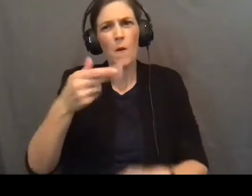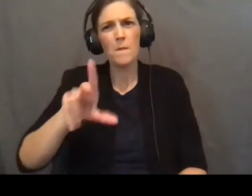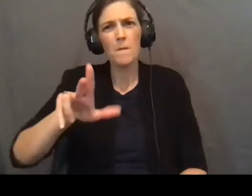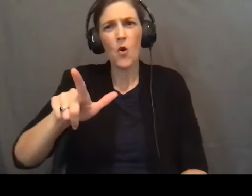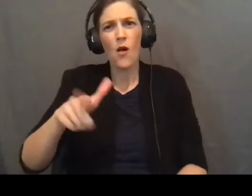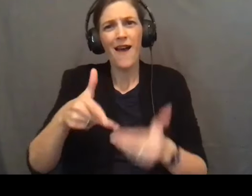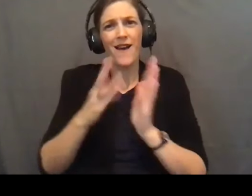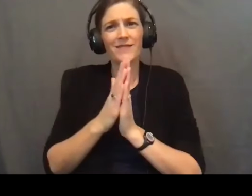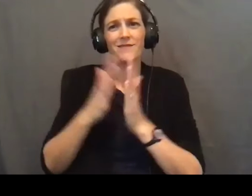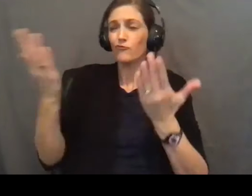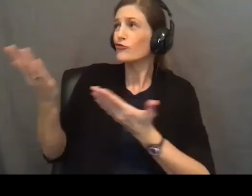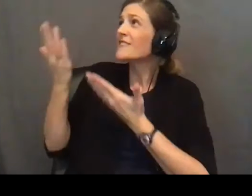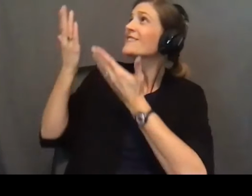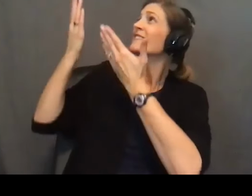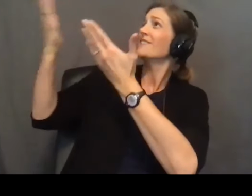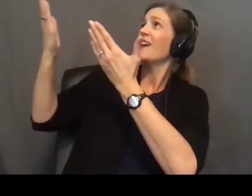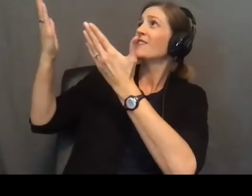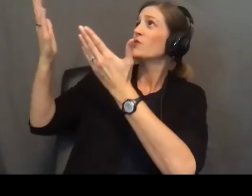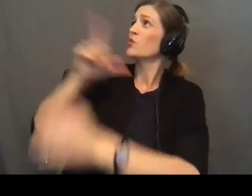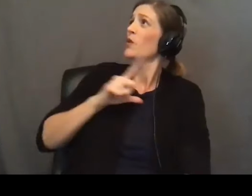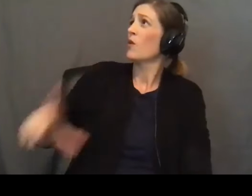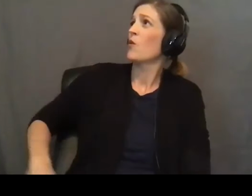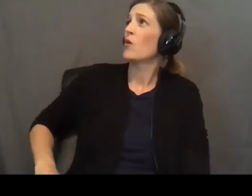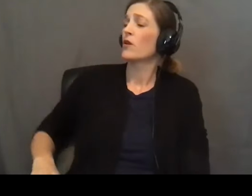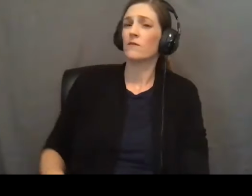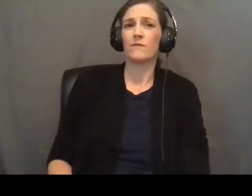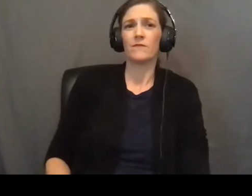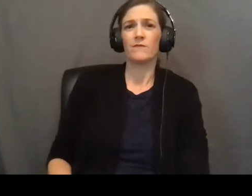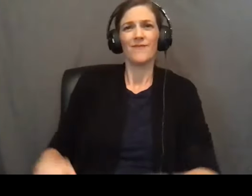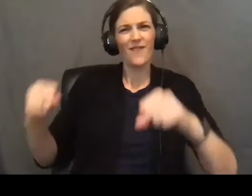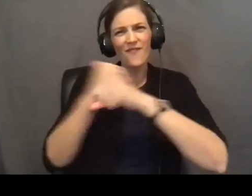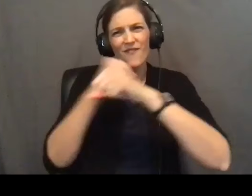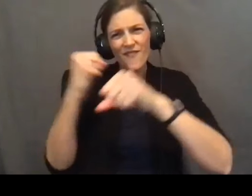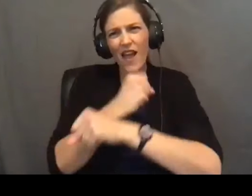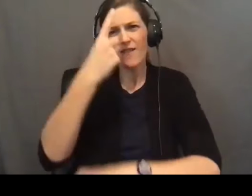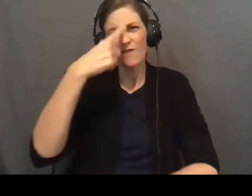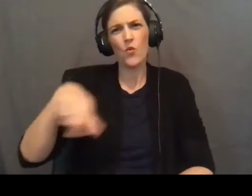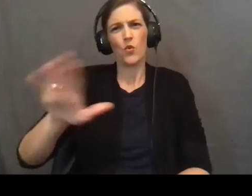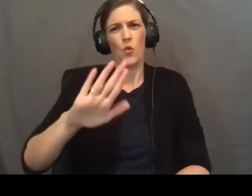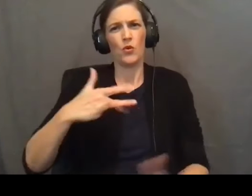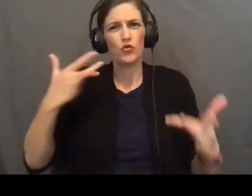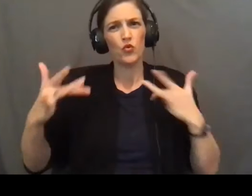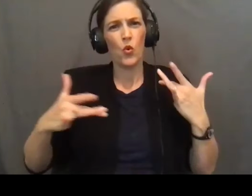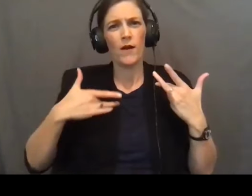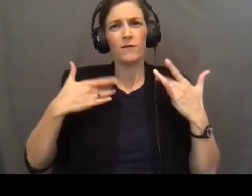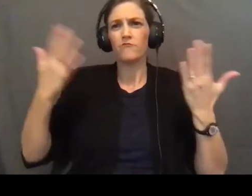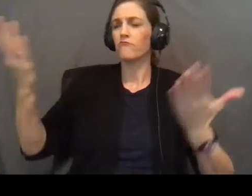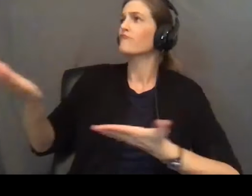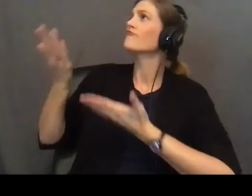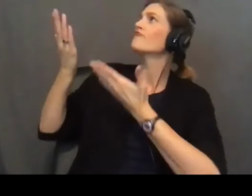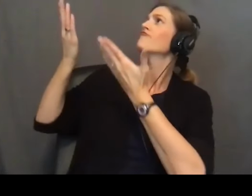Present these things to the Lord. Fight for your joy and present them